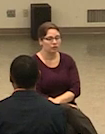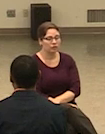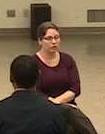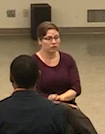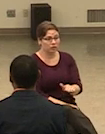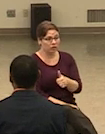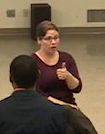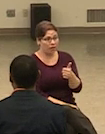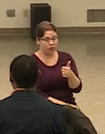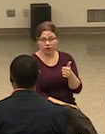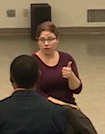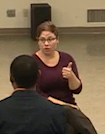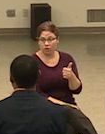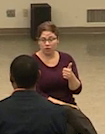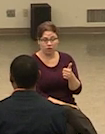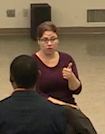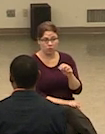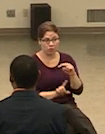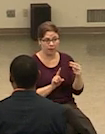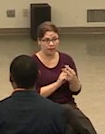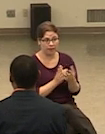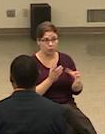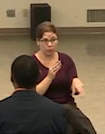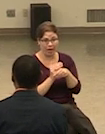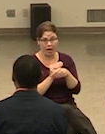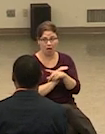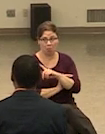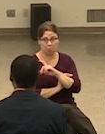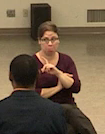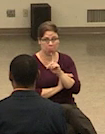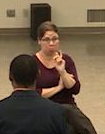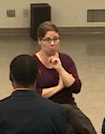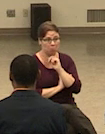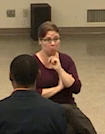Any other folks have a perspective they'd like to bring in?